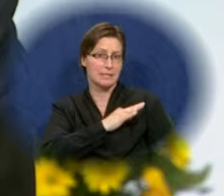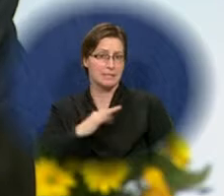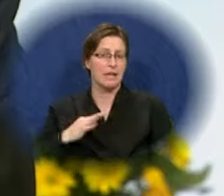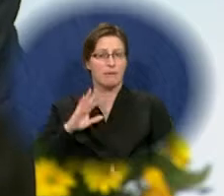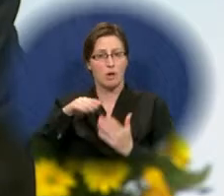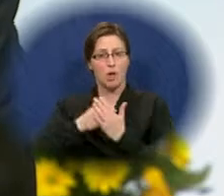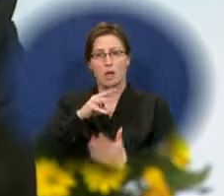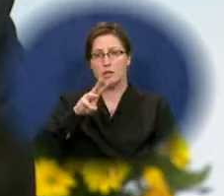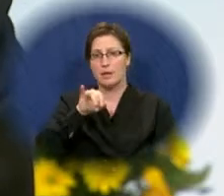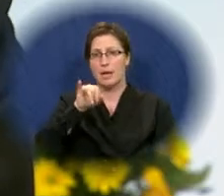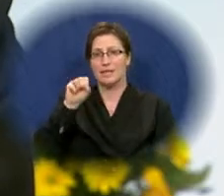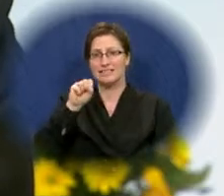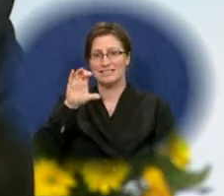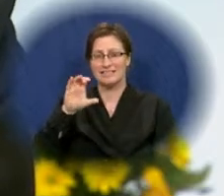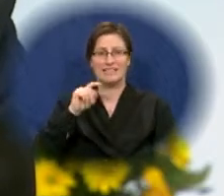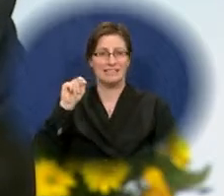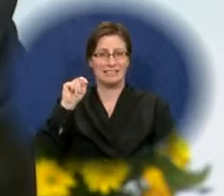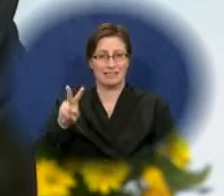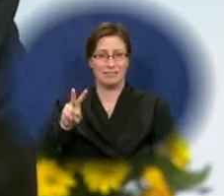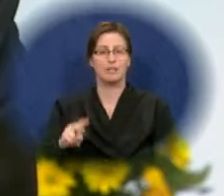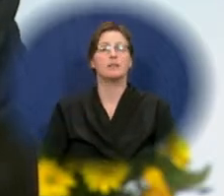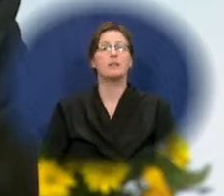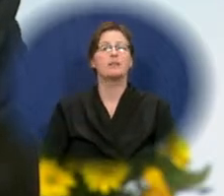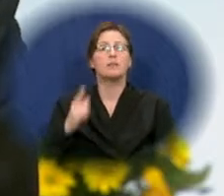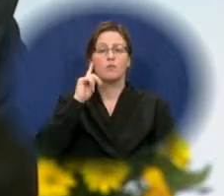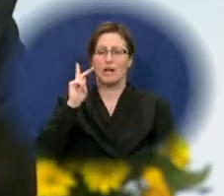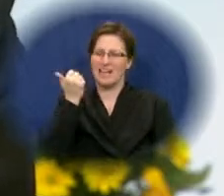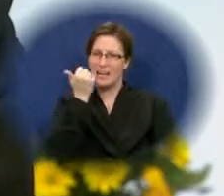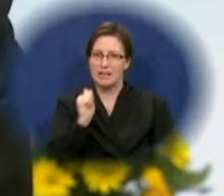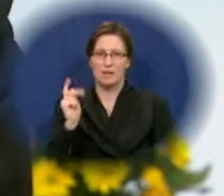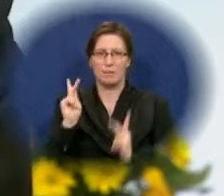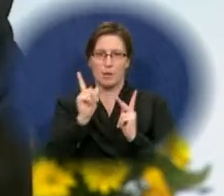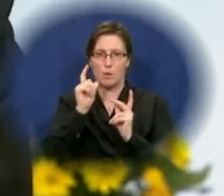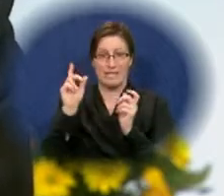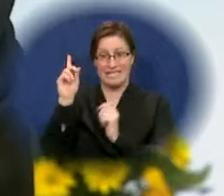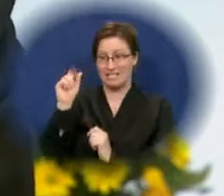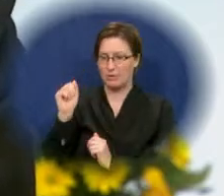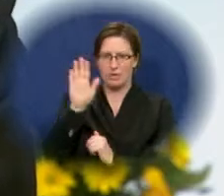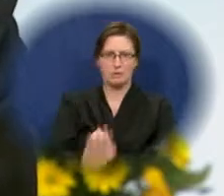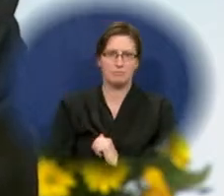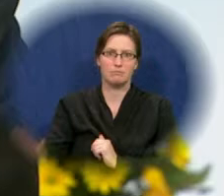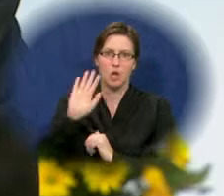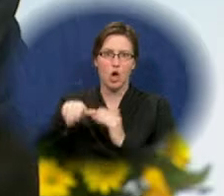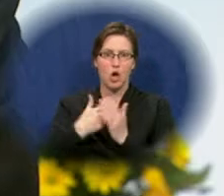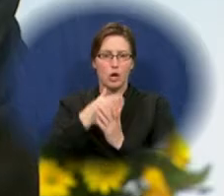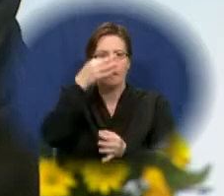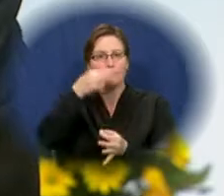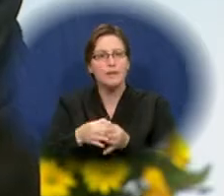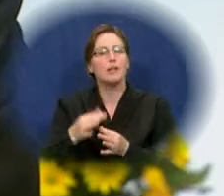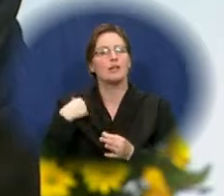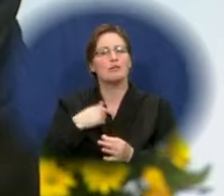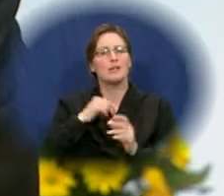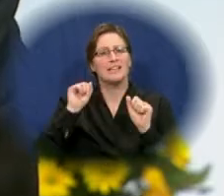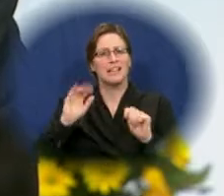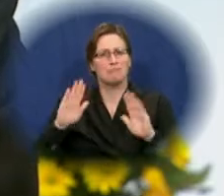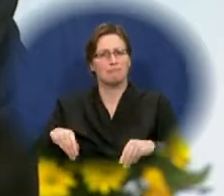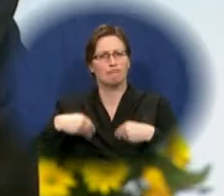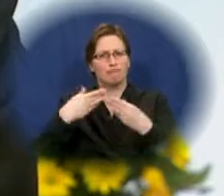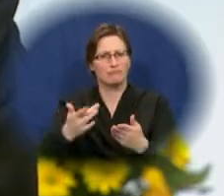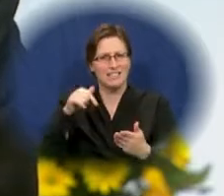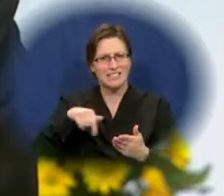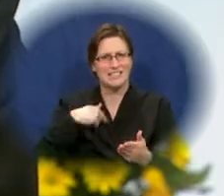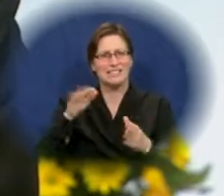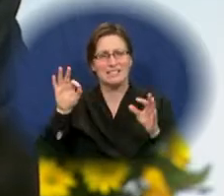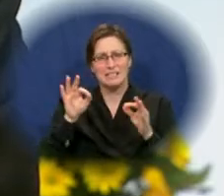of WISC-TV for persons with disabilities of all faiths, enabling us to bring this special